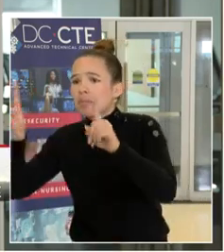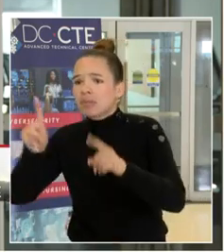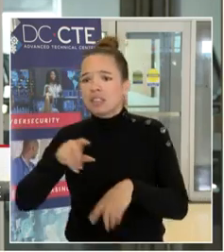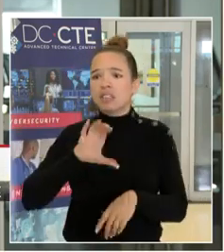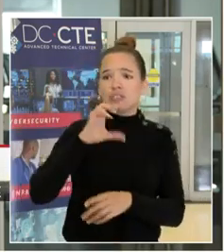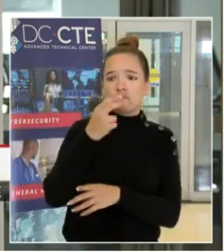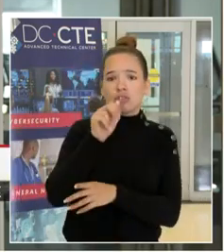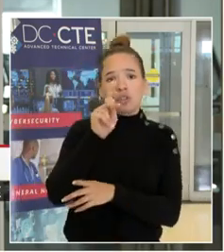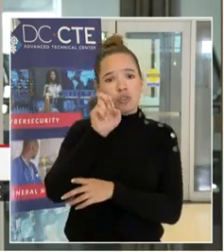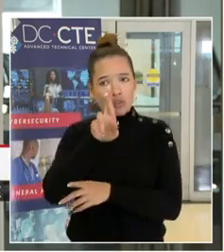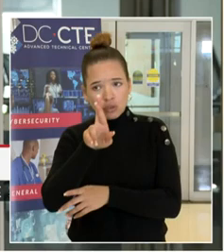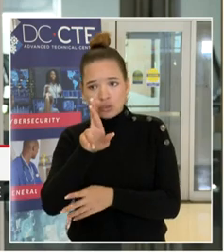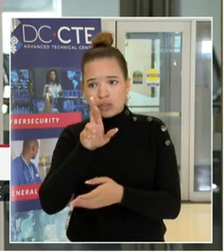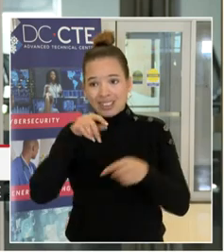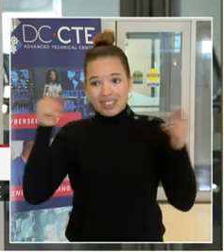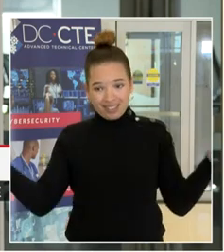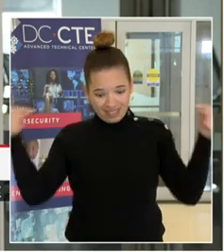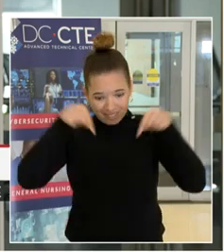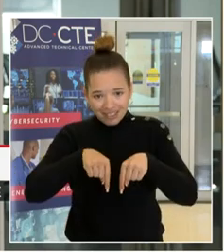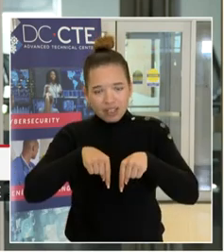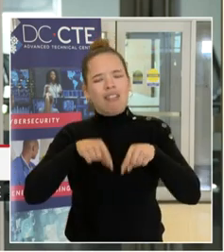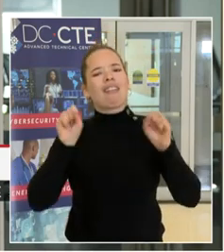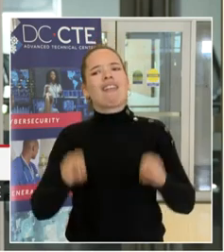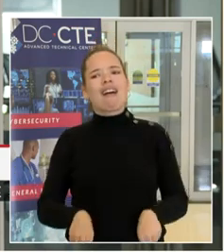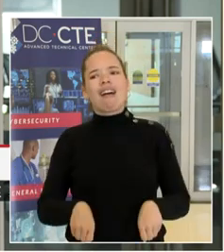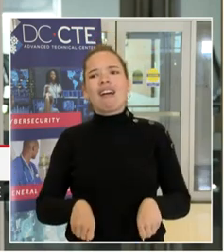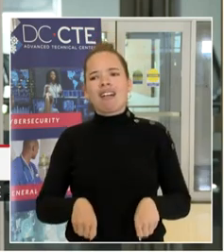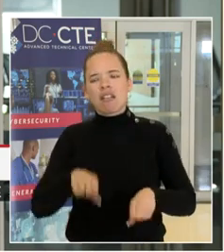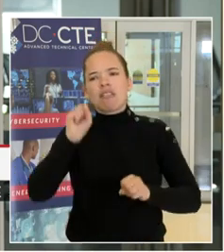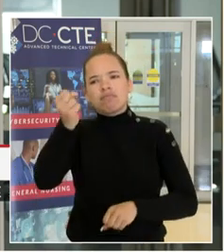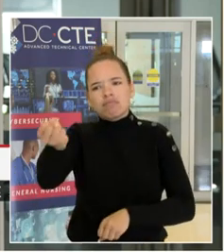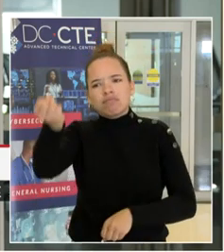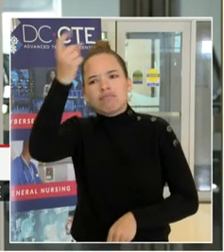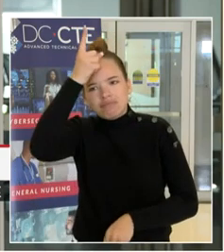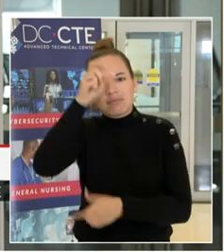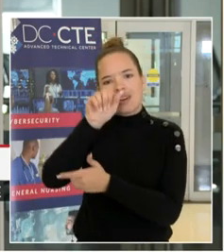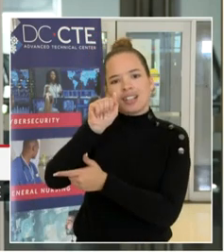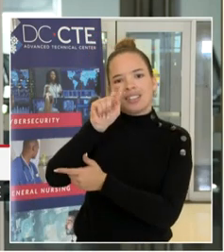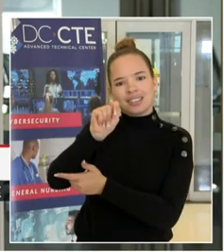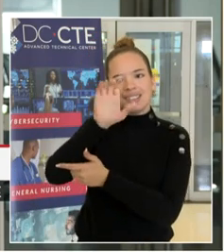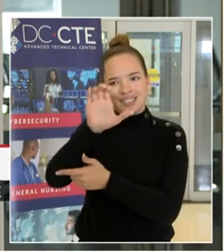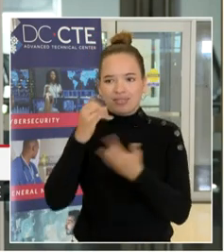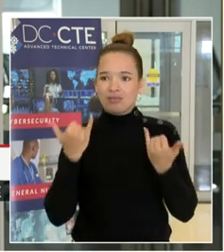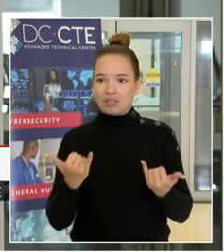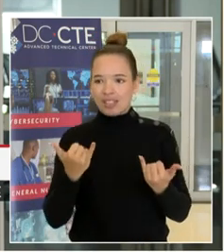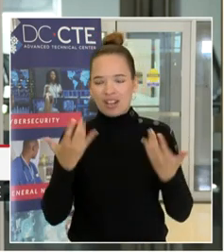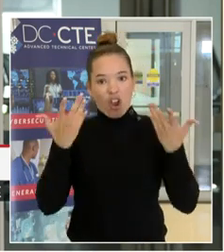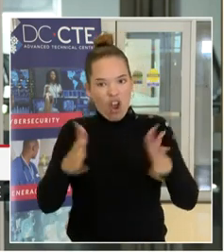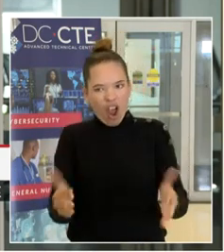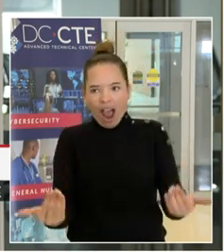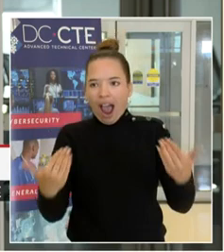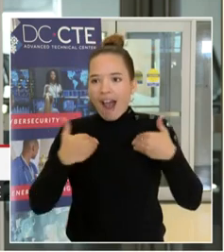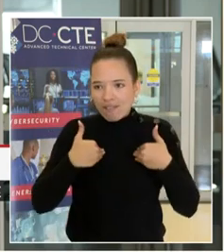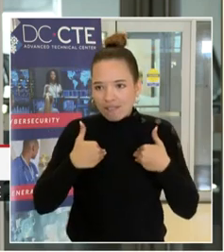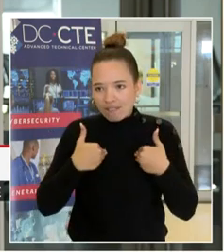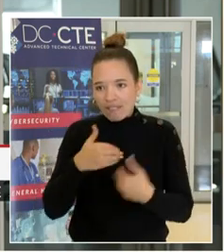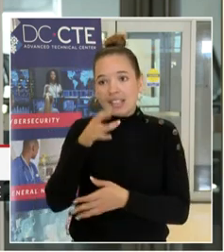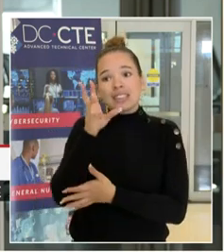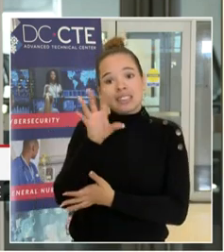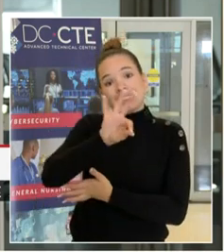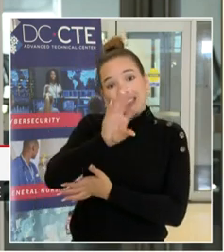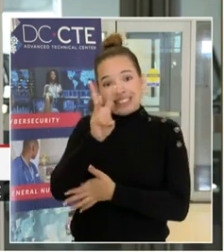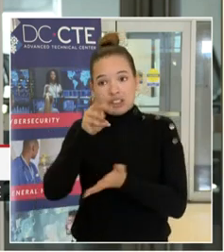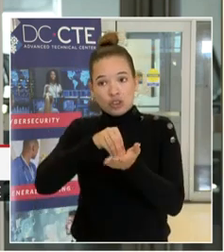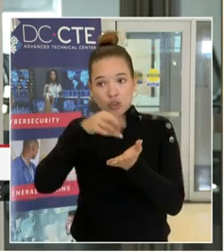location. The ATC currently serves 96 students from 8 high schools and students